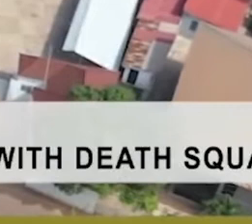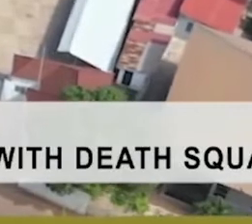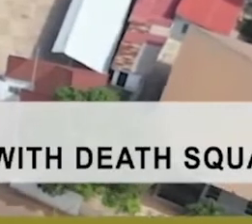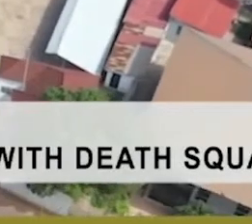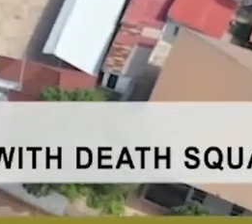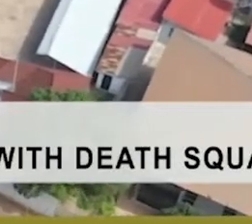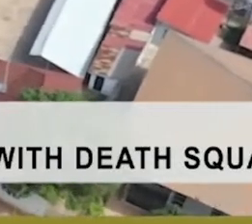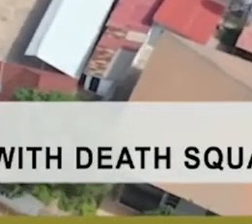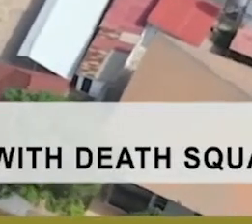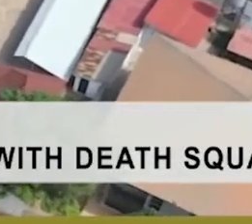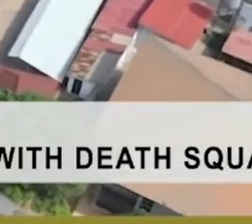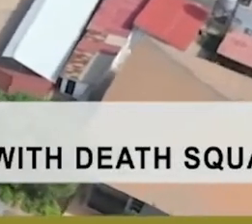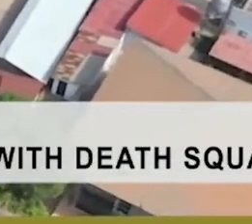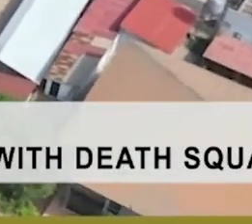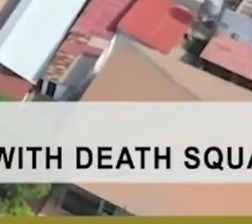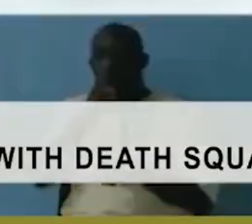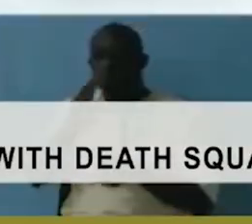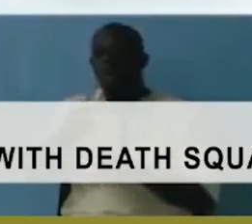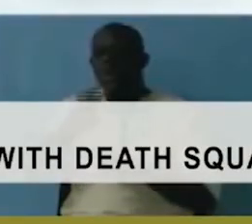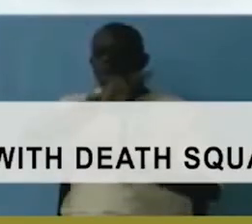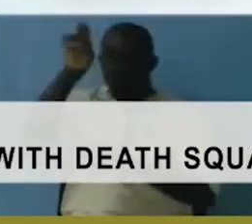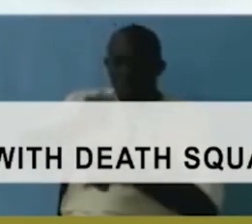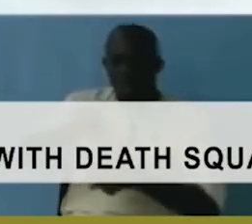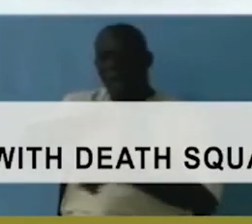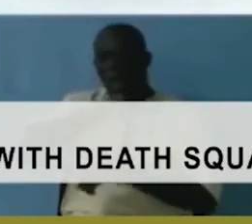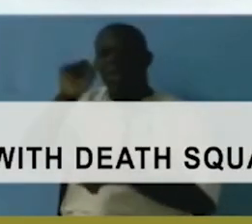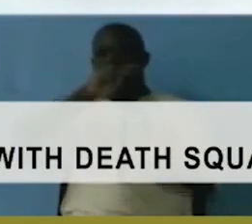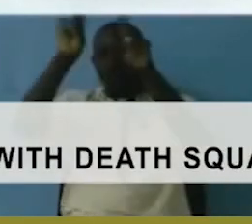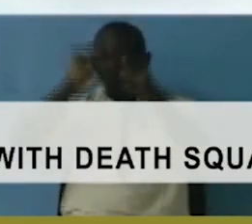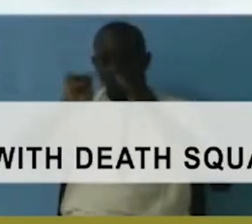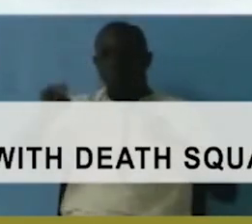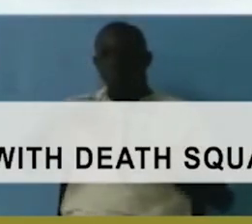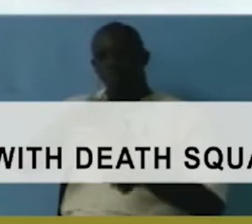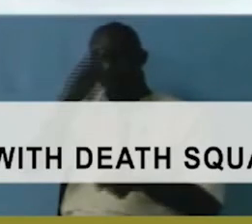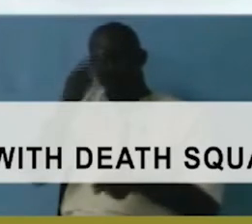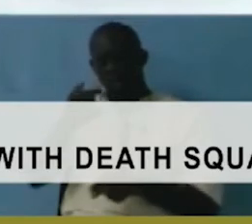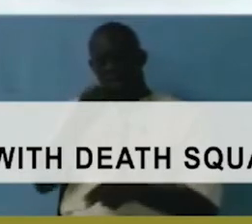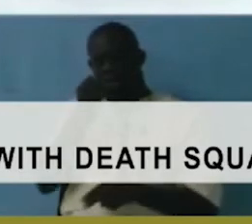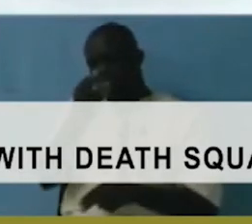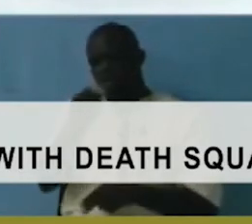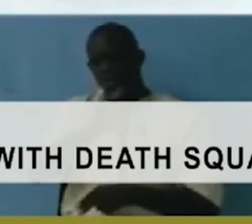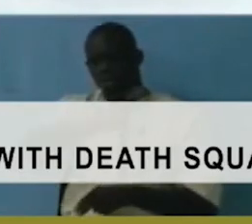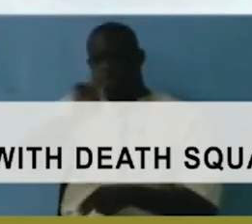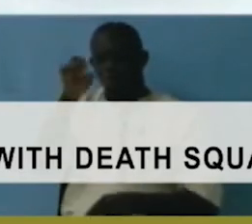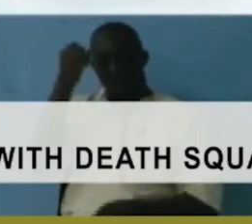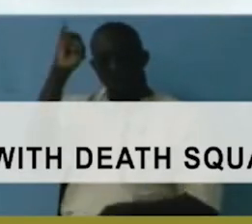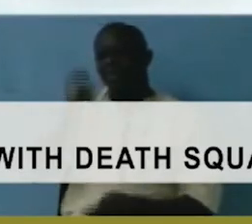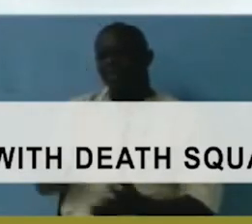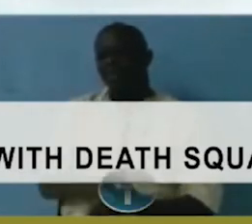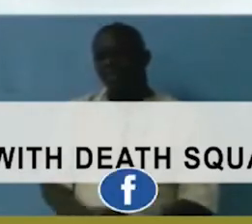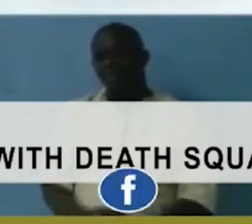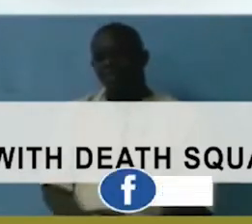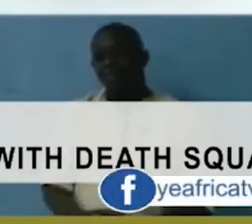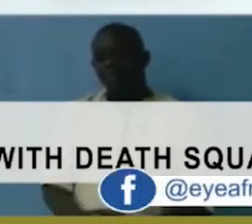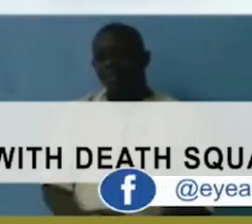to write a statement and had to change it several times to align with other made-up statements by his fellow coupies.